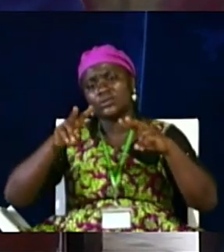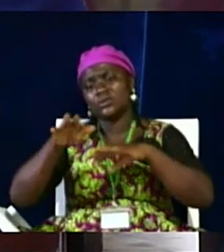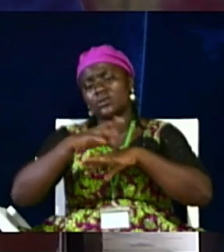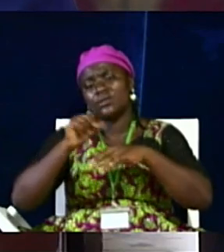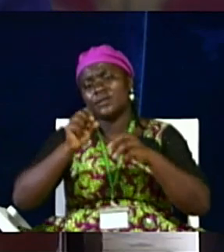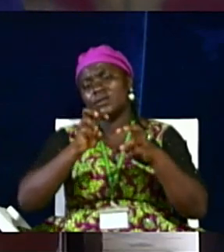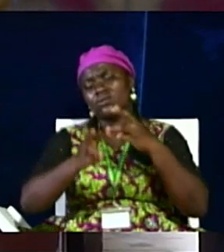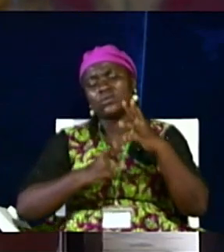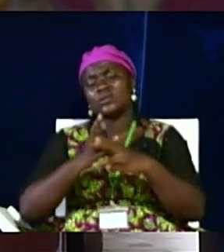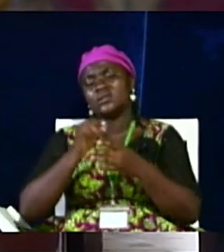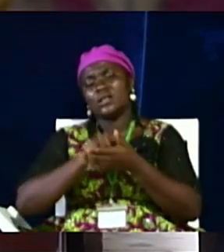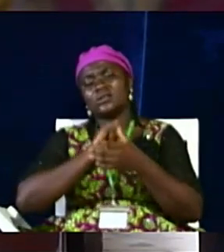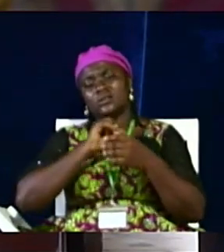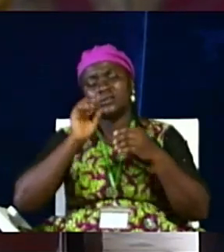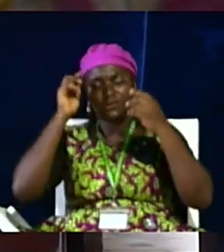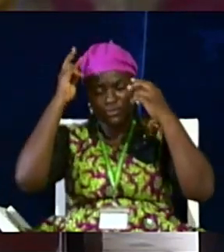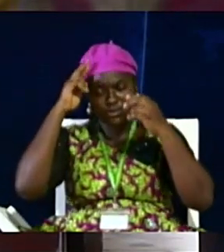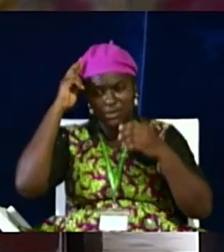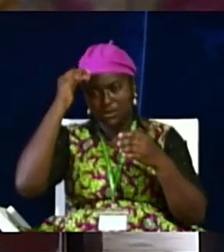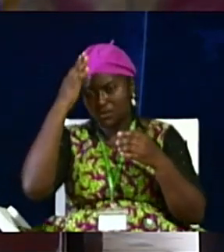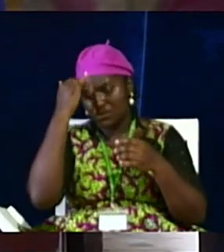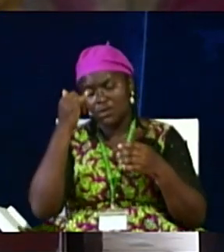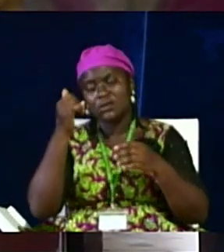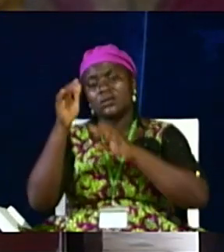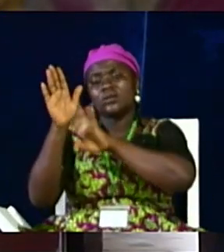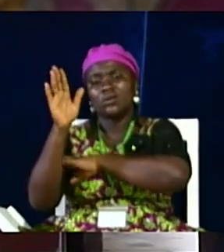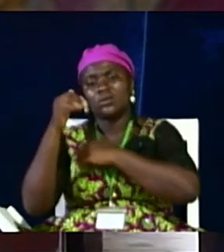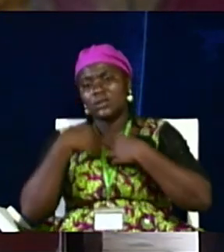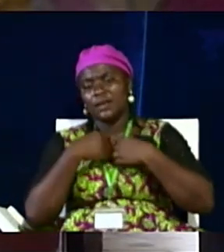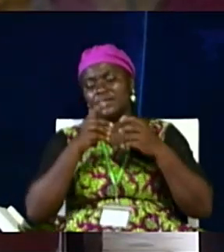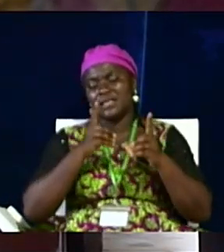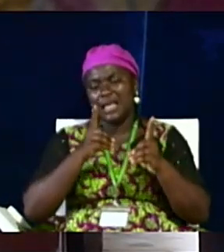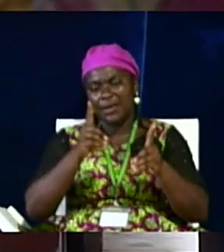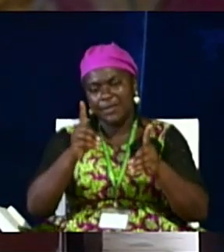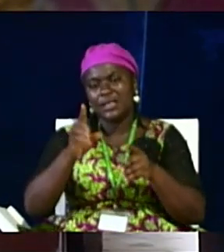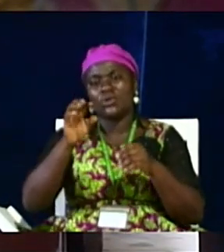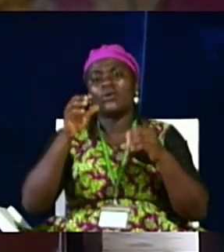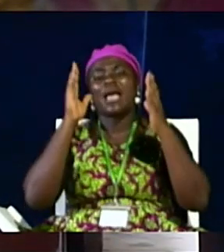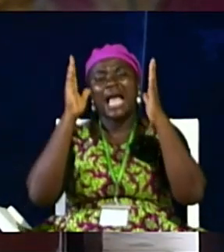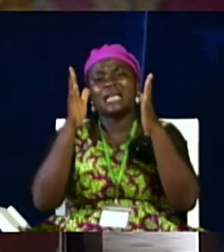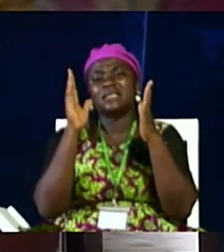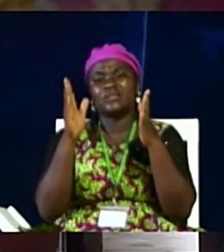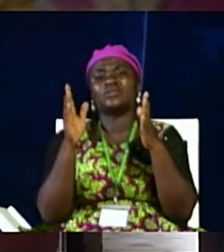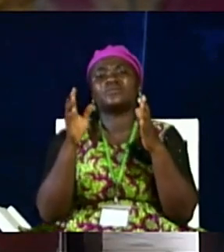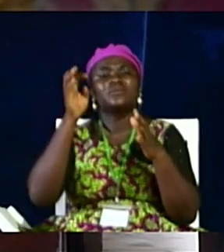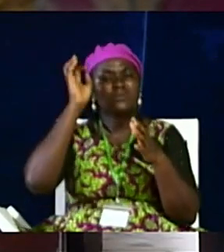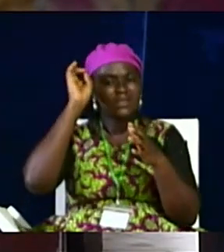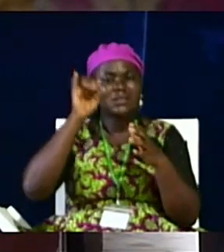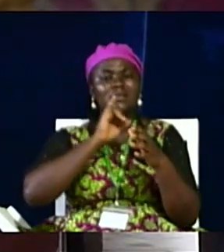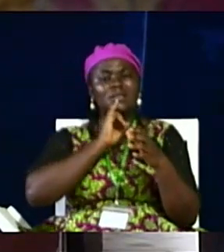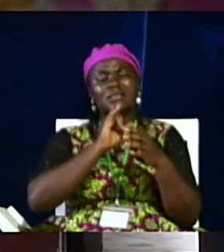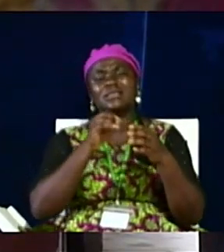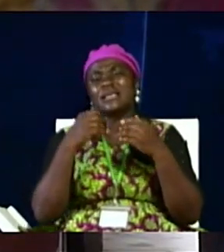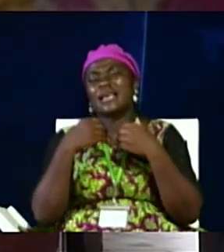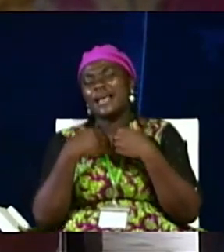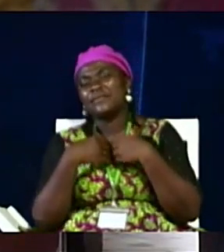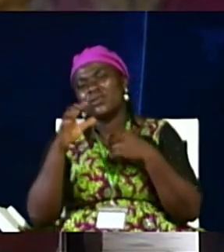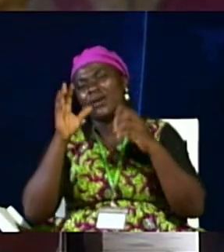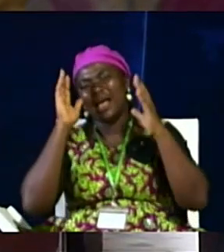reason why God has directed your attention, and is having your attention at this